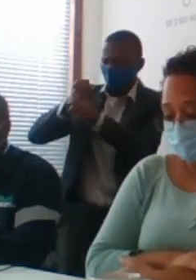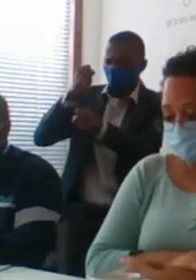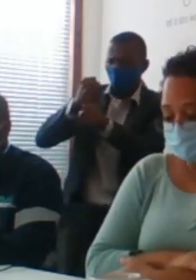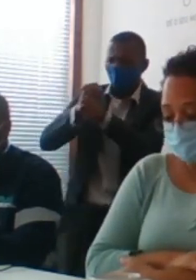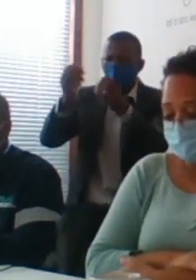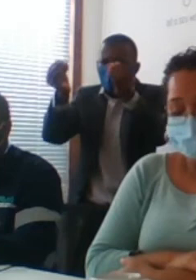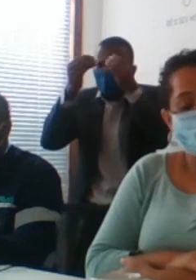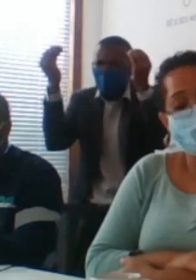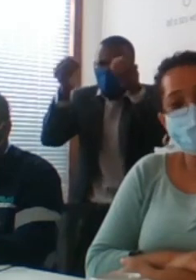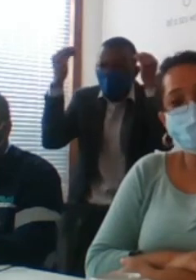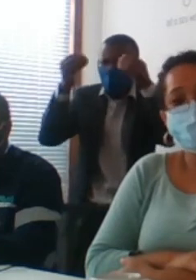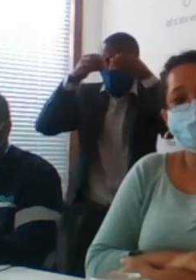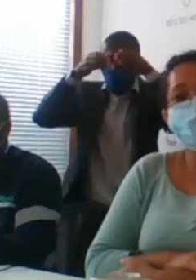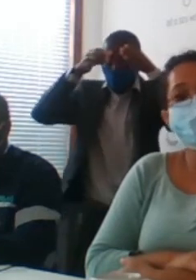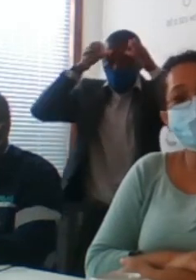are also